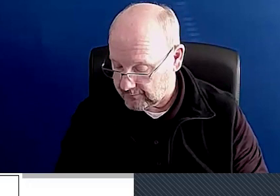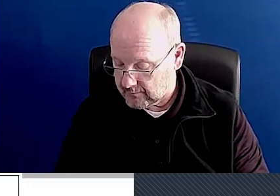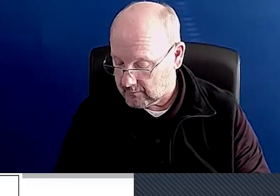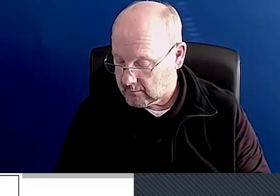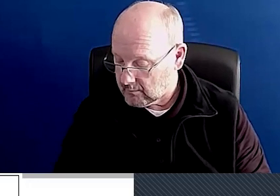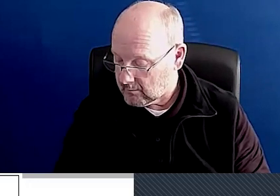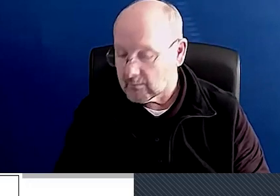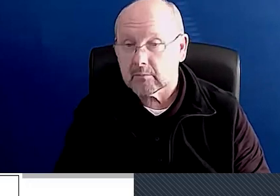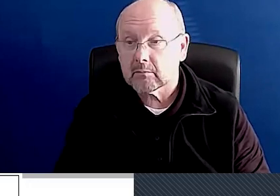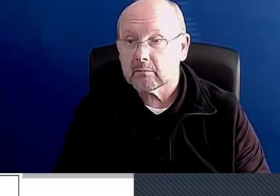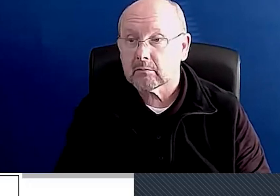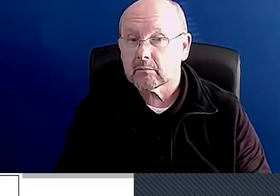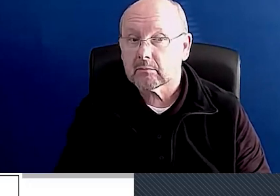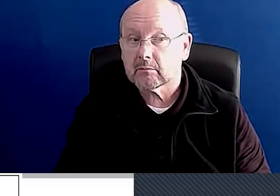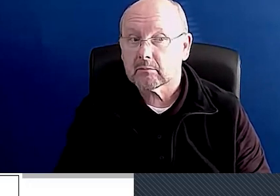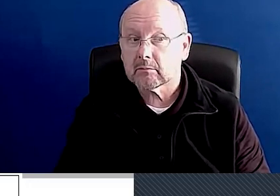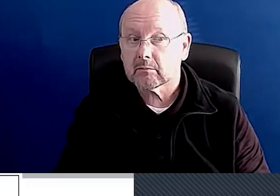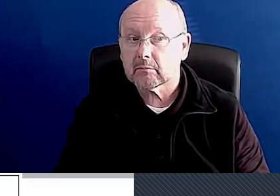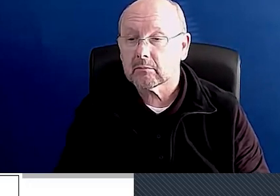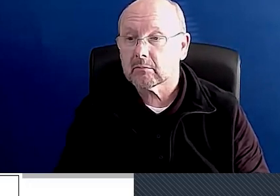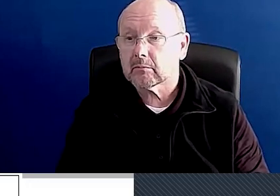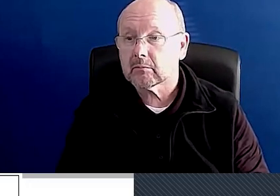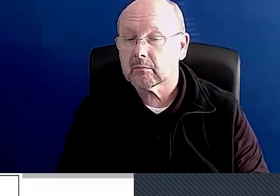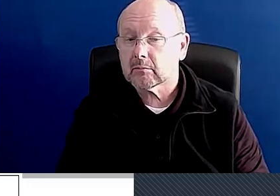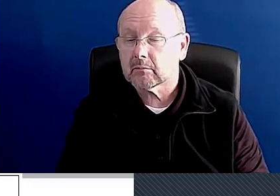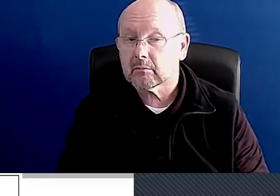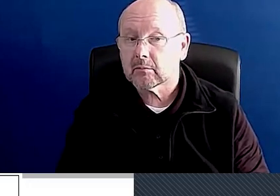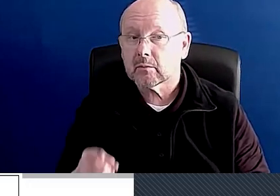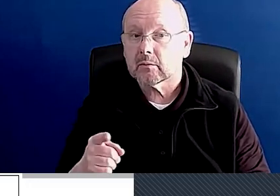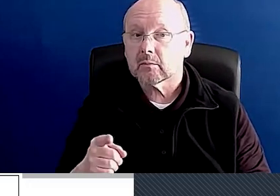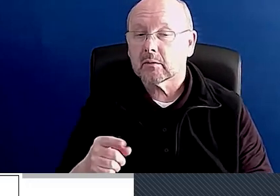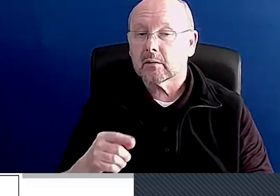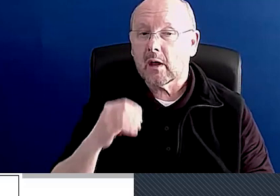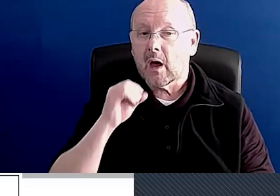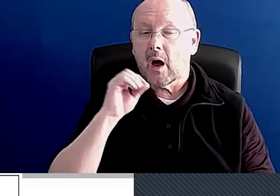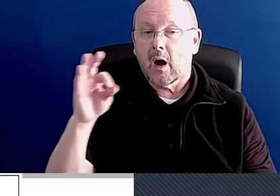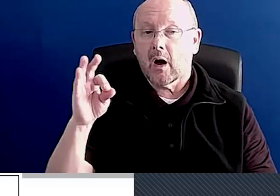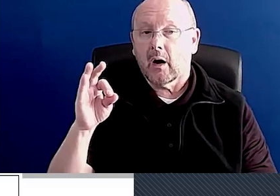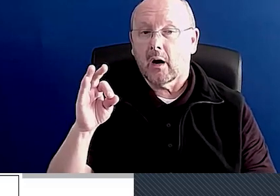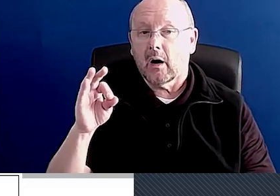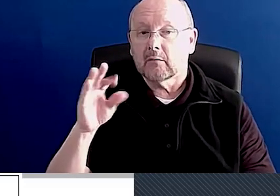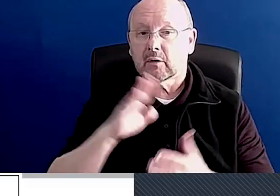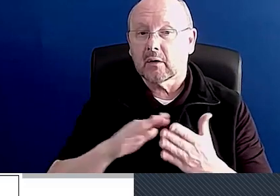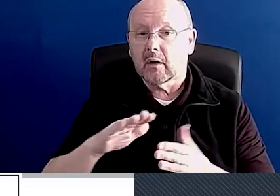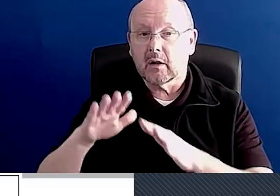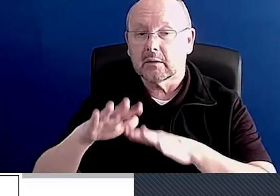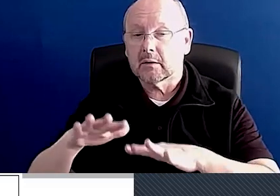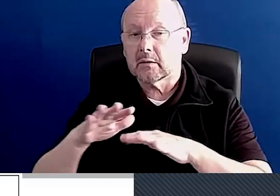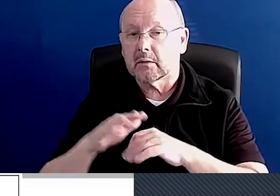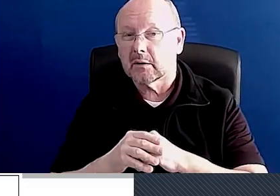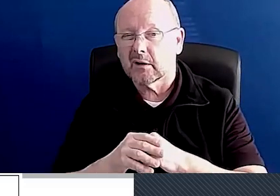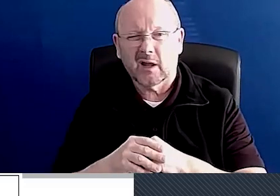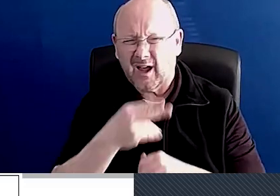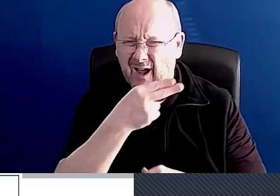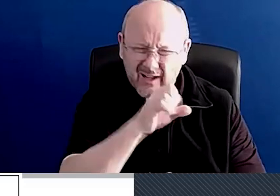Oh, which cohorts? There's like off-campus cohorts that are done, like whether at a high school